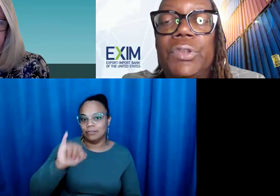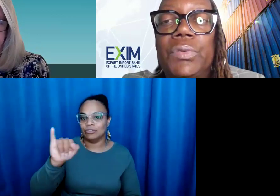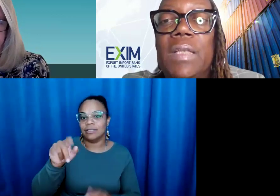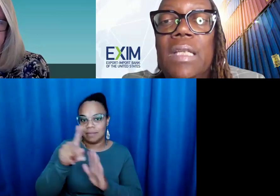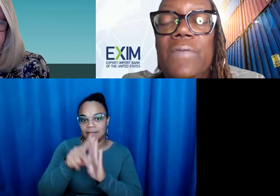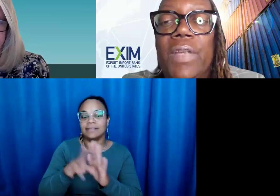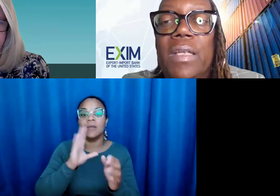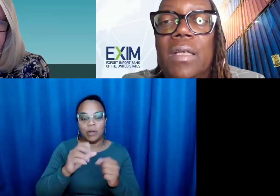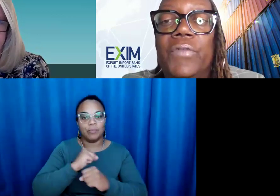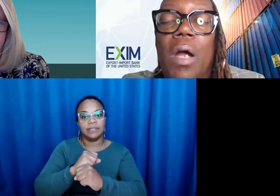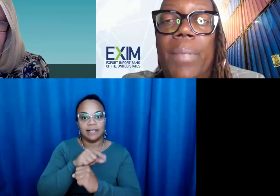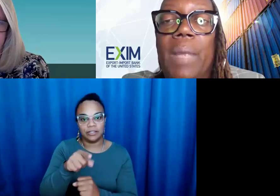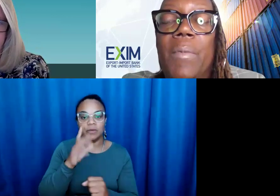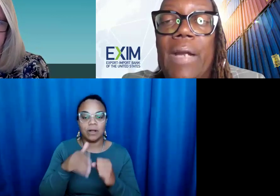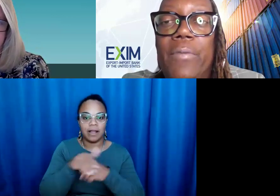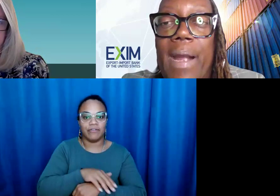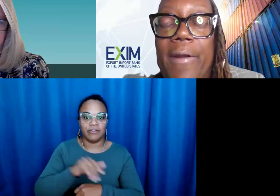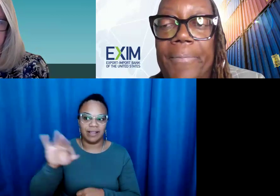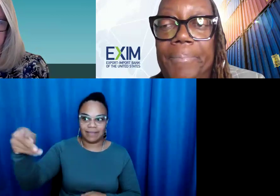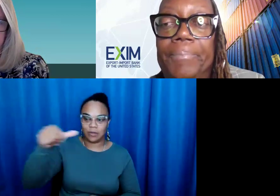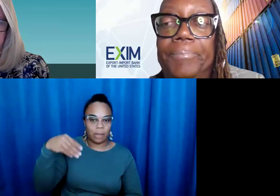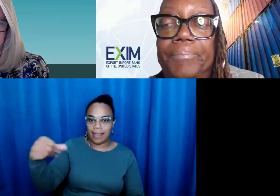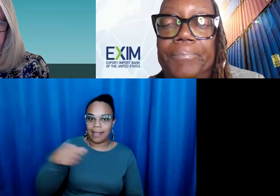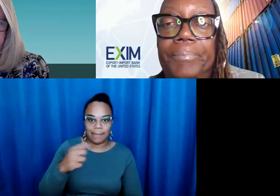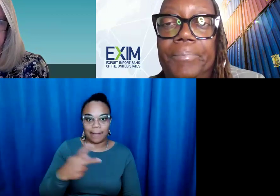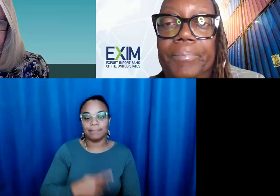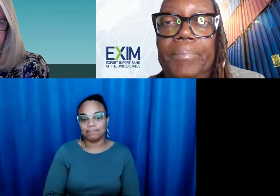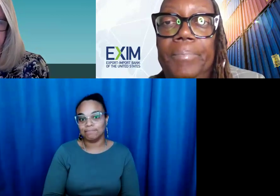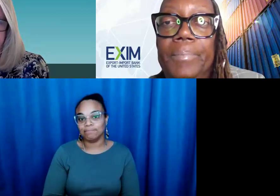covers you in the event of non-payment by your buyer.